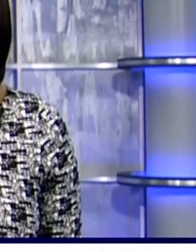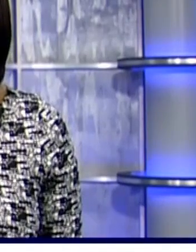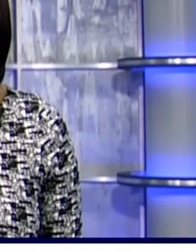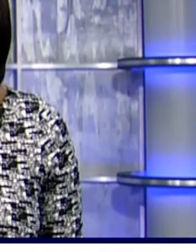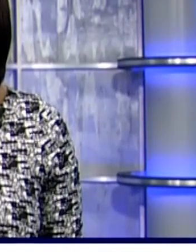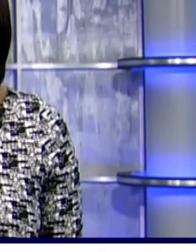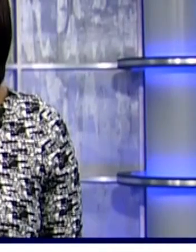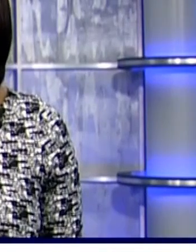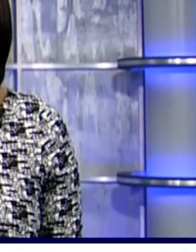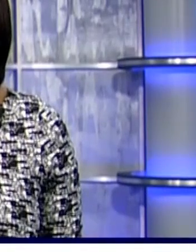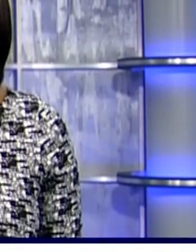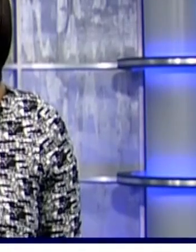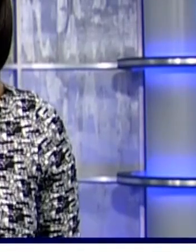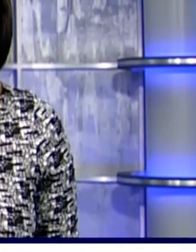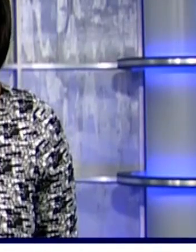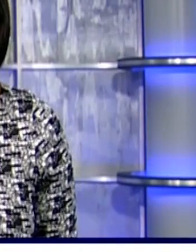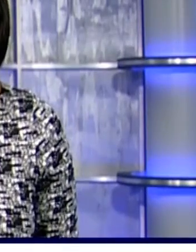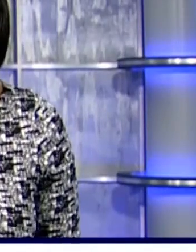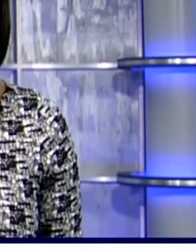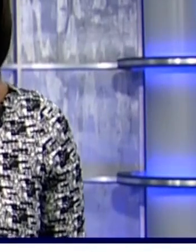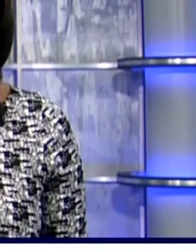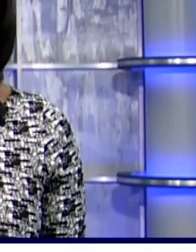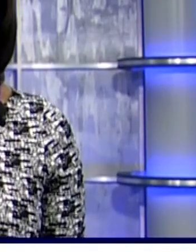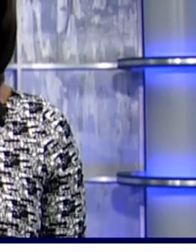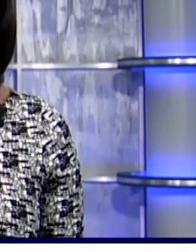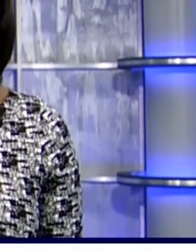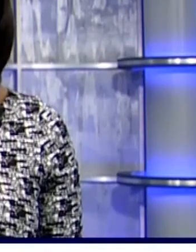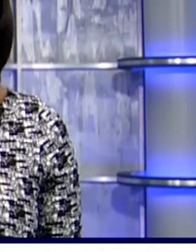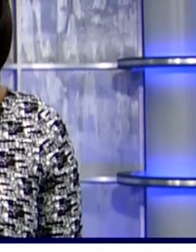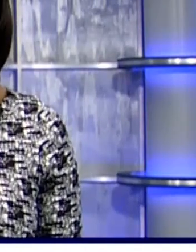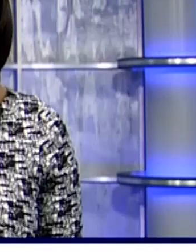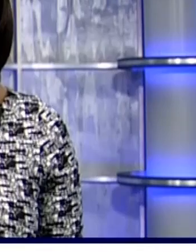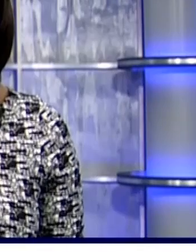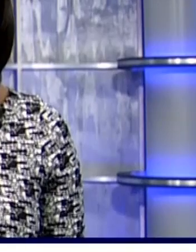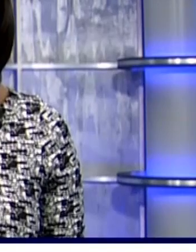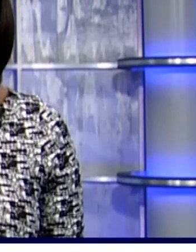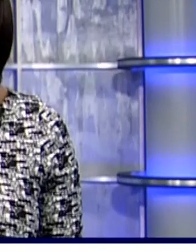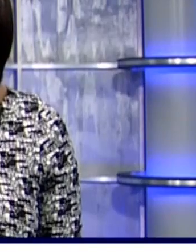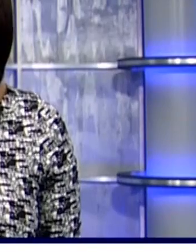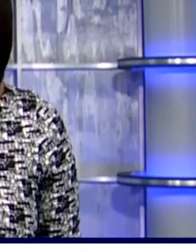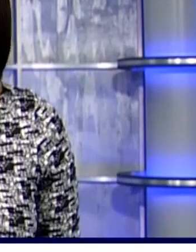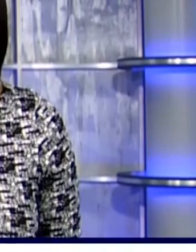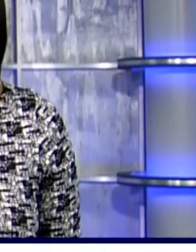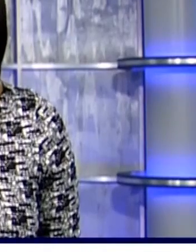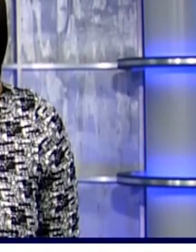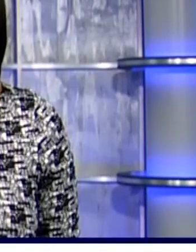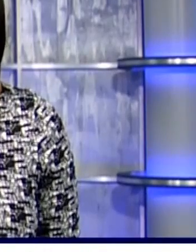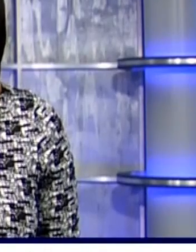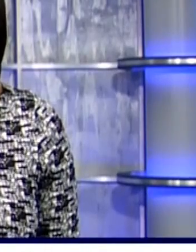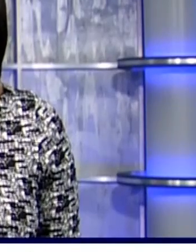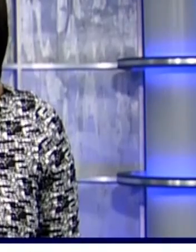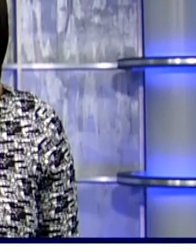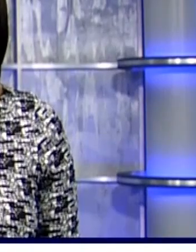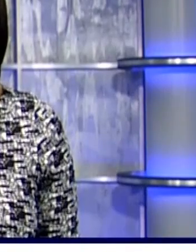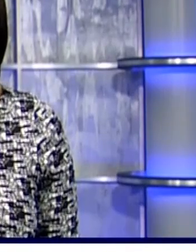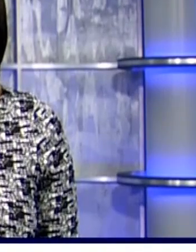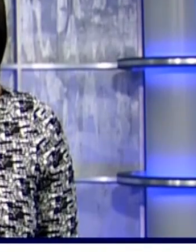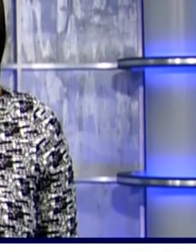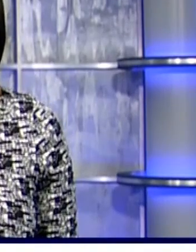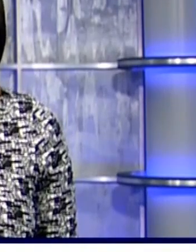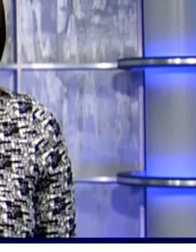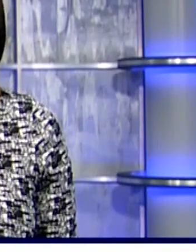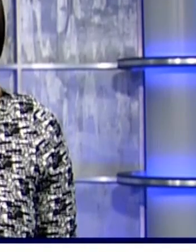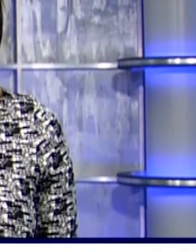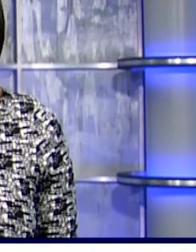media support for the gun amnesty. The Oystons Fish Festival gets a name change, and in sports, Dre